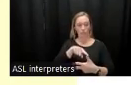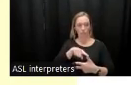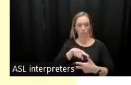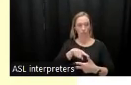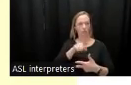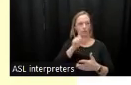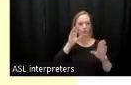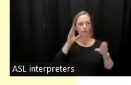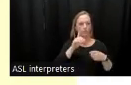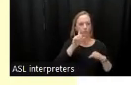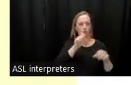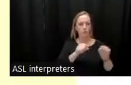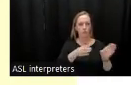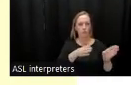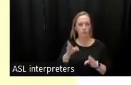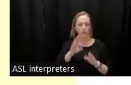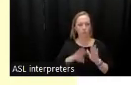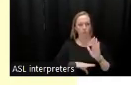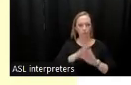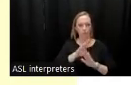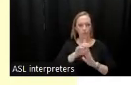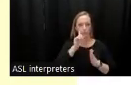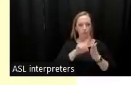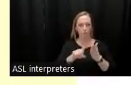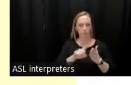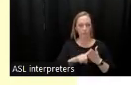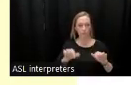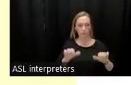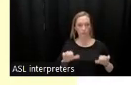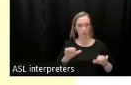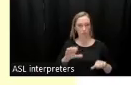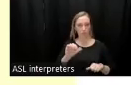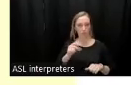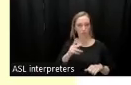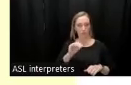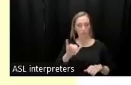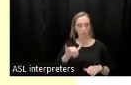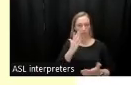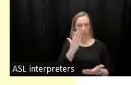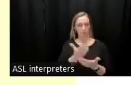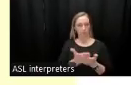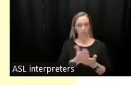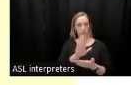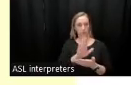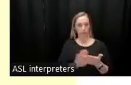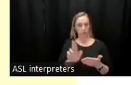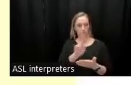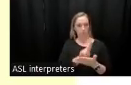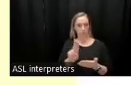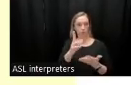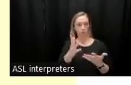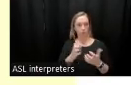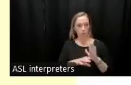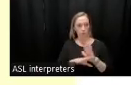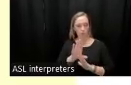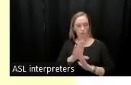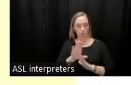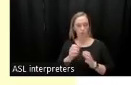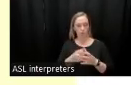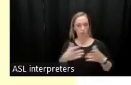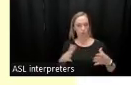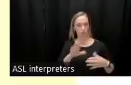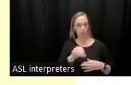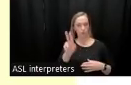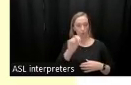research capacity to show that the institution does want to build its own capacity through SURE. That's the